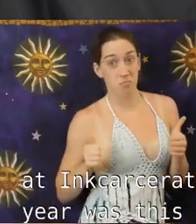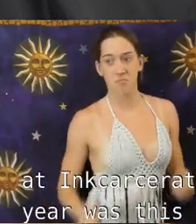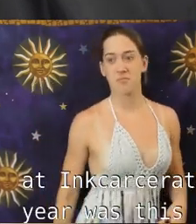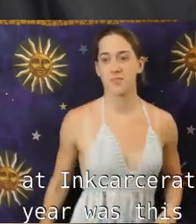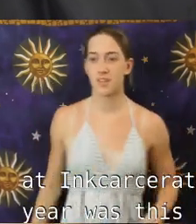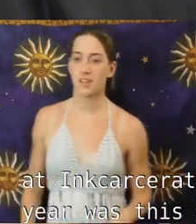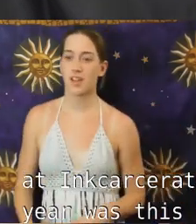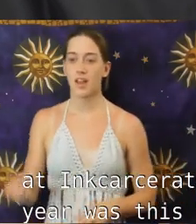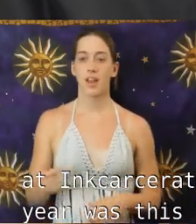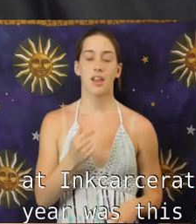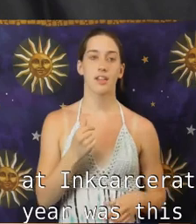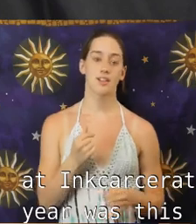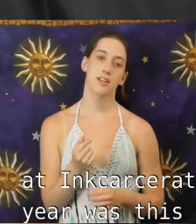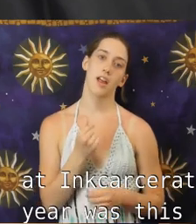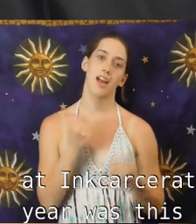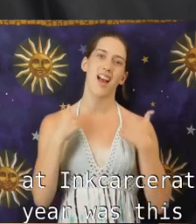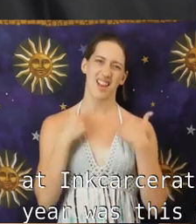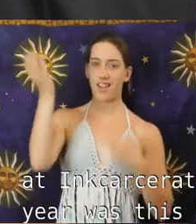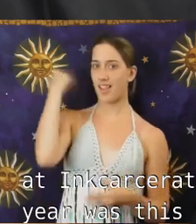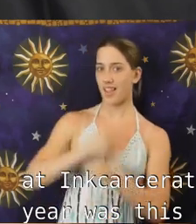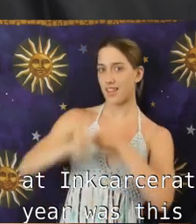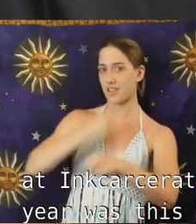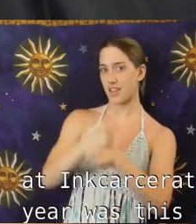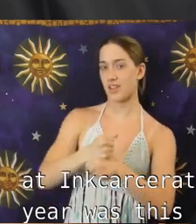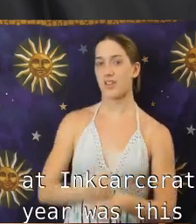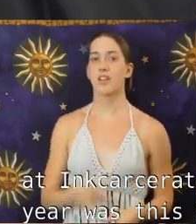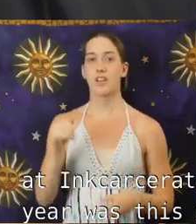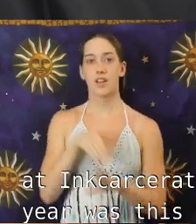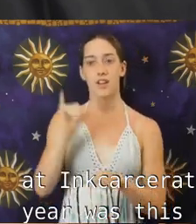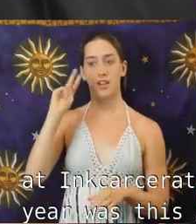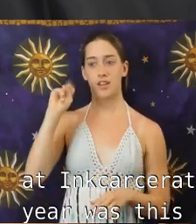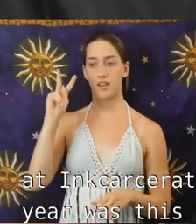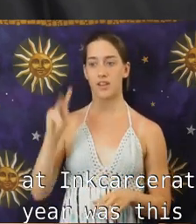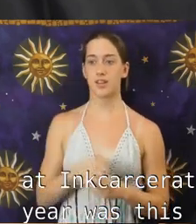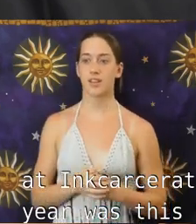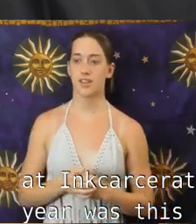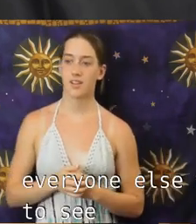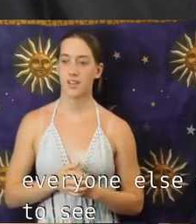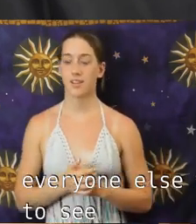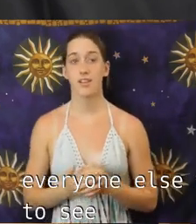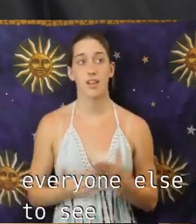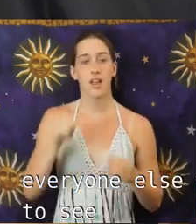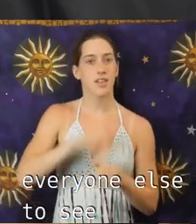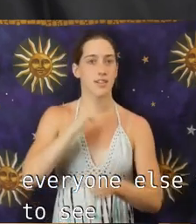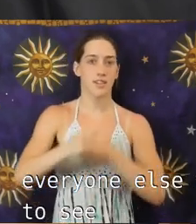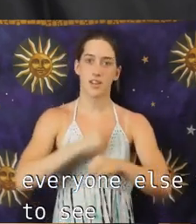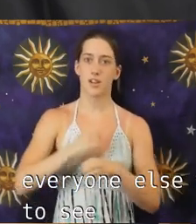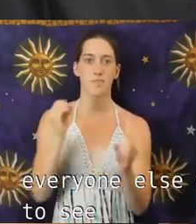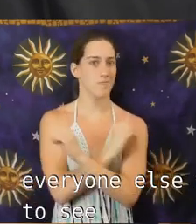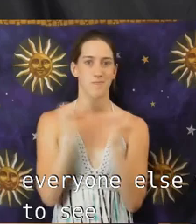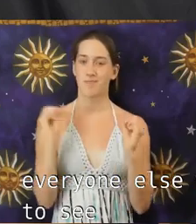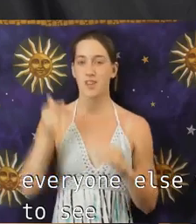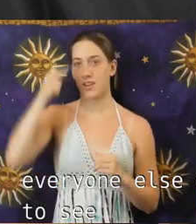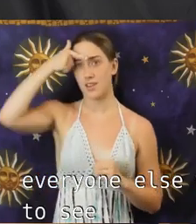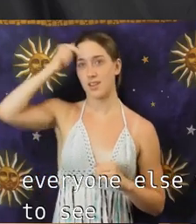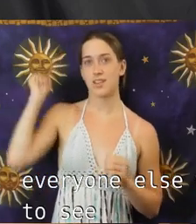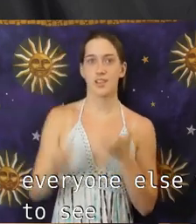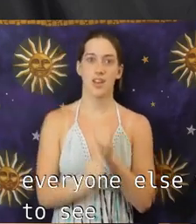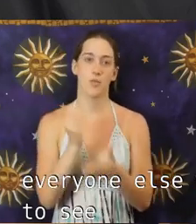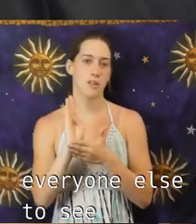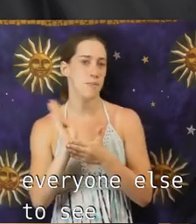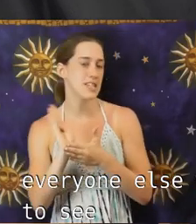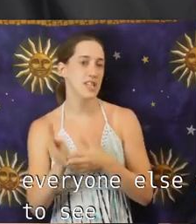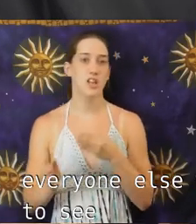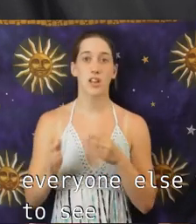Inkcarceration last year, but all I got done this year was this henna, because that's what was available. Everyone else was either booked or available